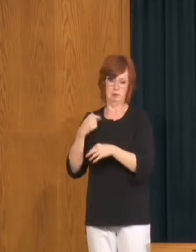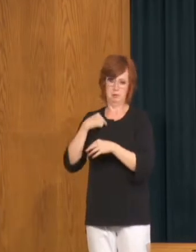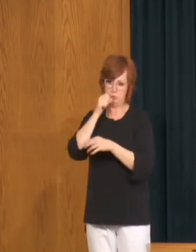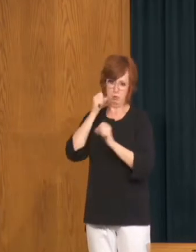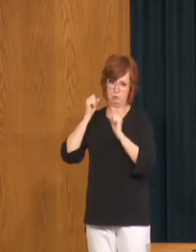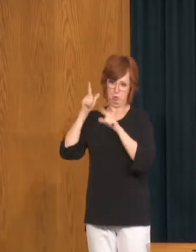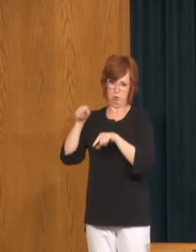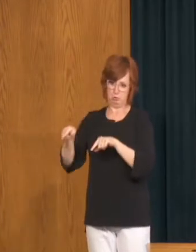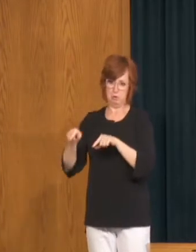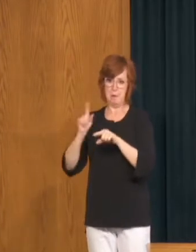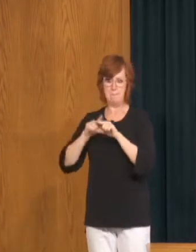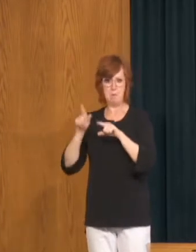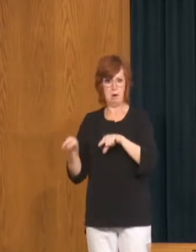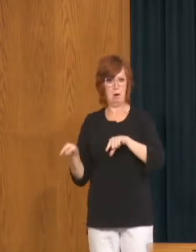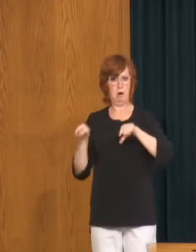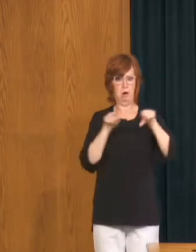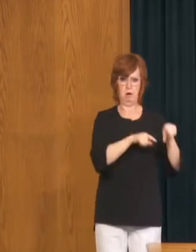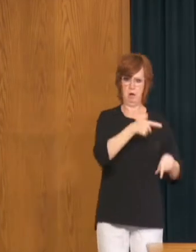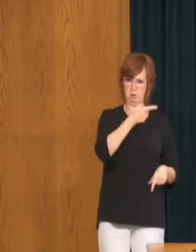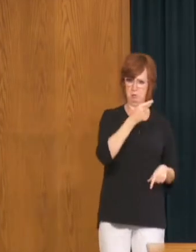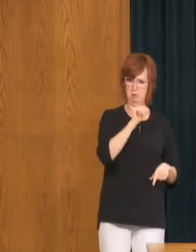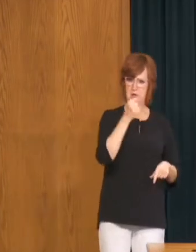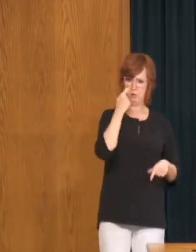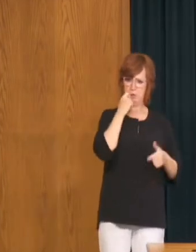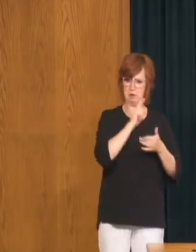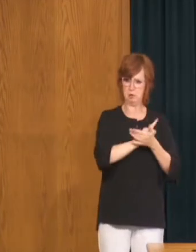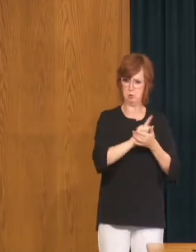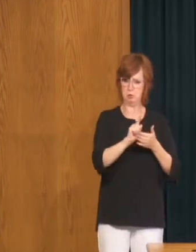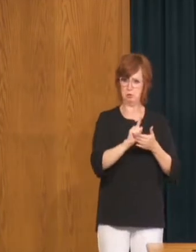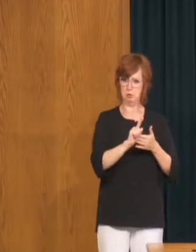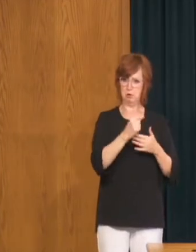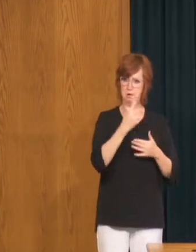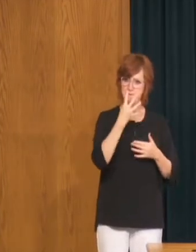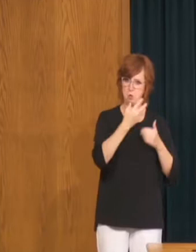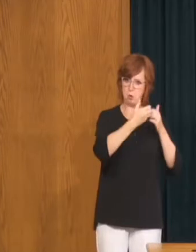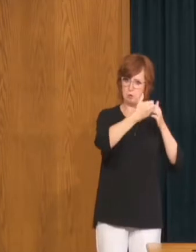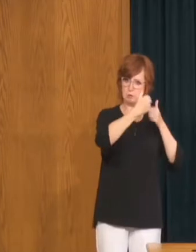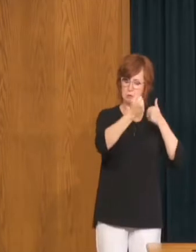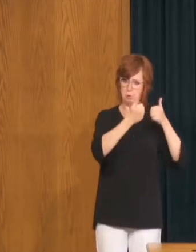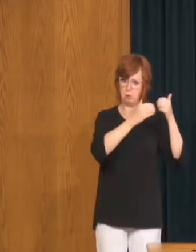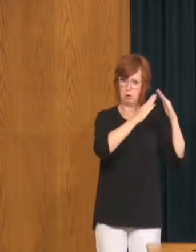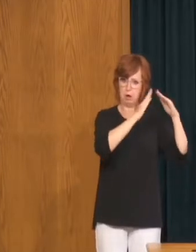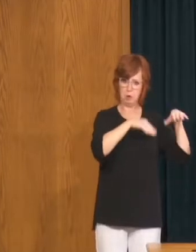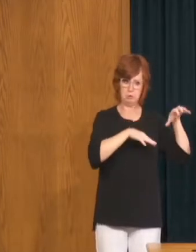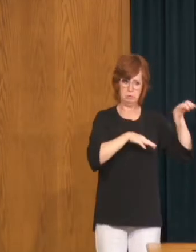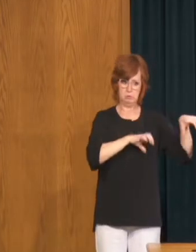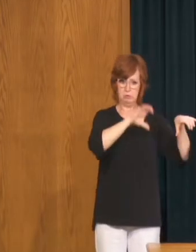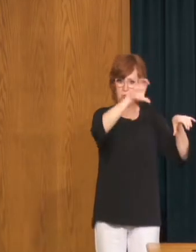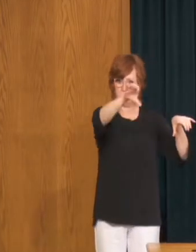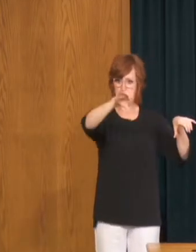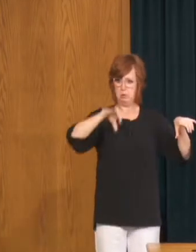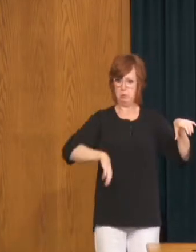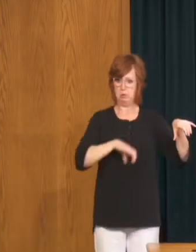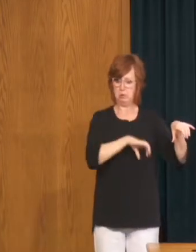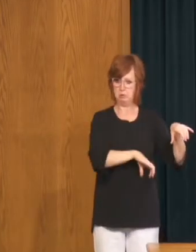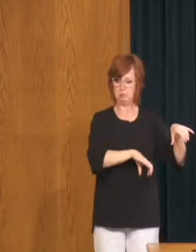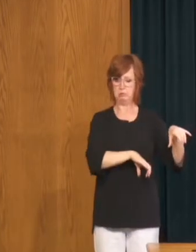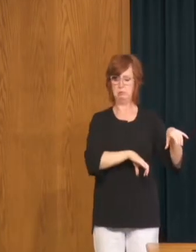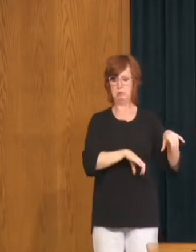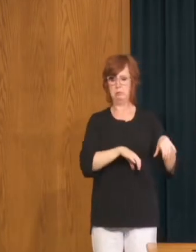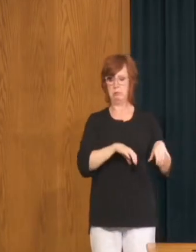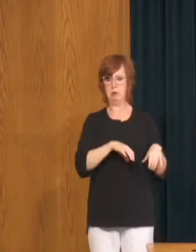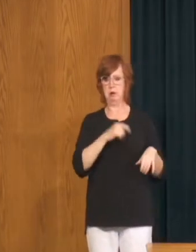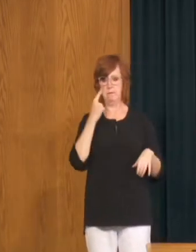cases in a certain geographical area that are not linked to one another, that's always a flag that that shows that there's ongoing